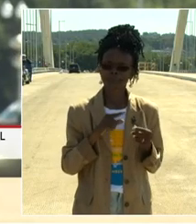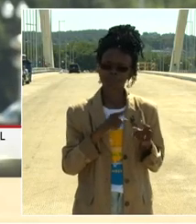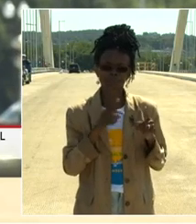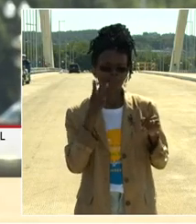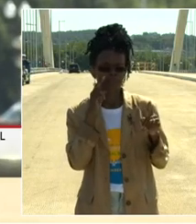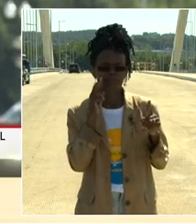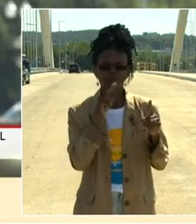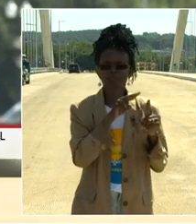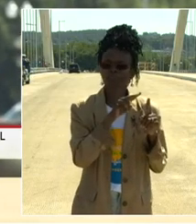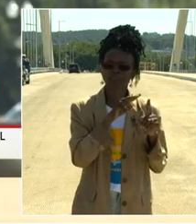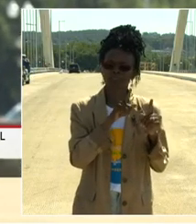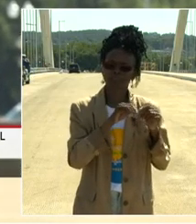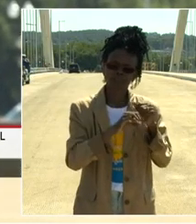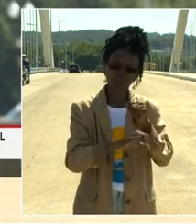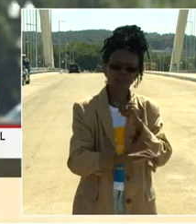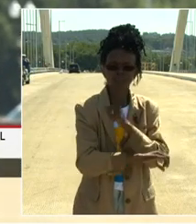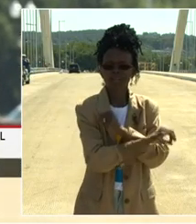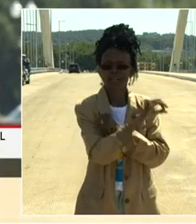new day begun,